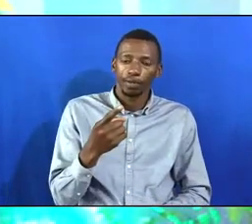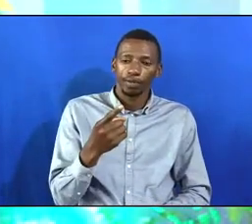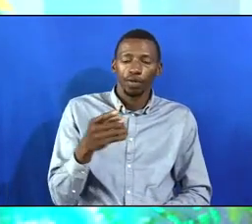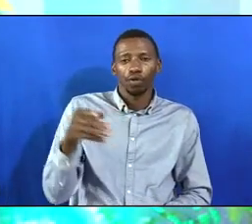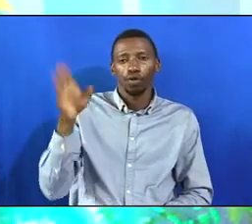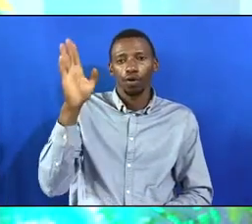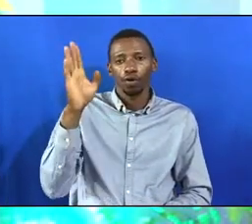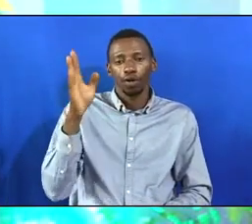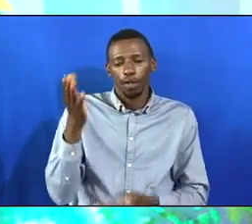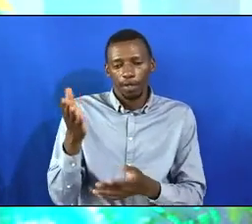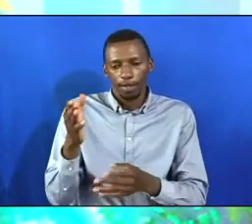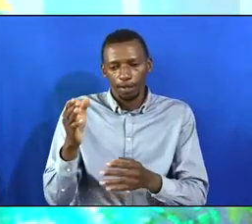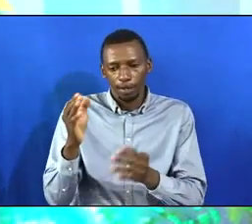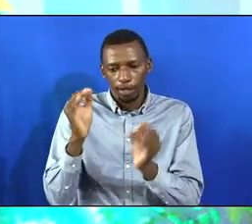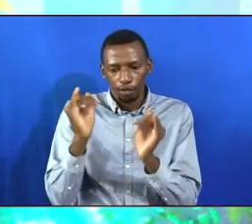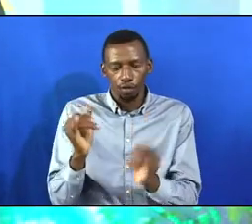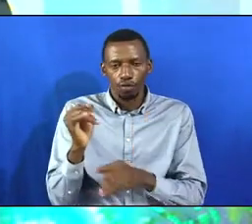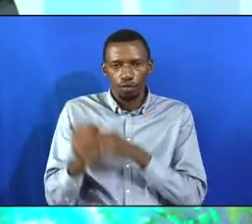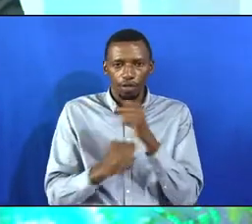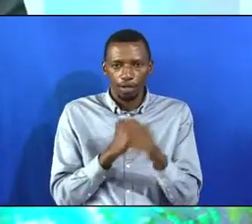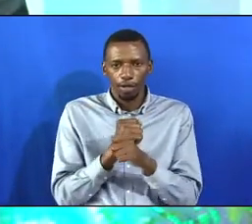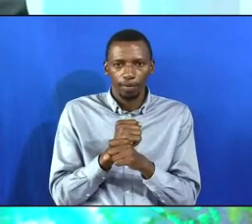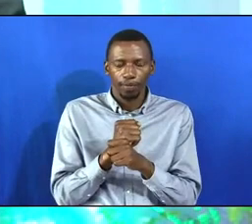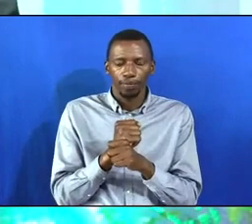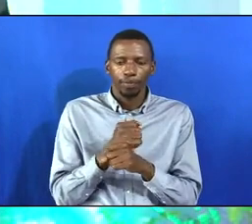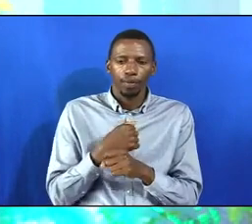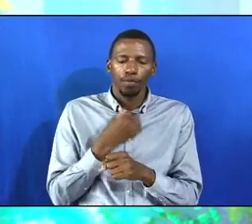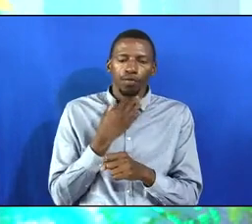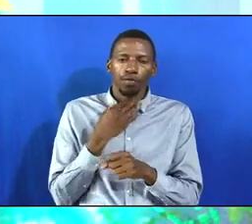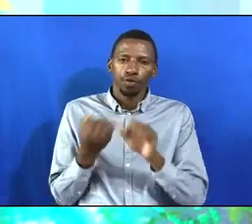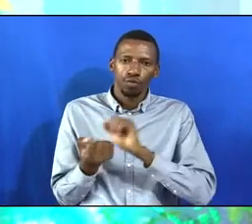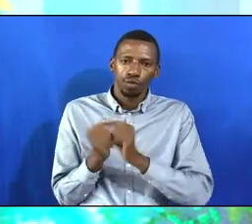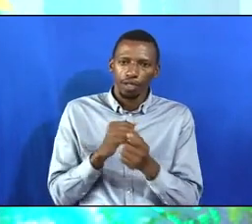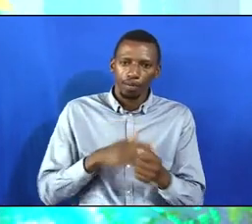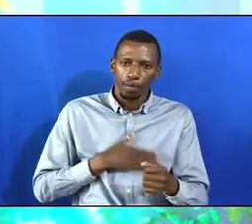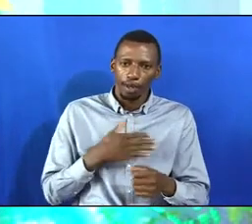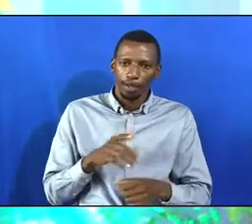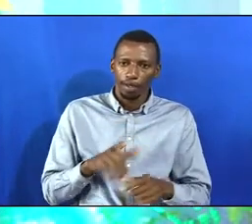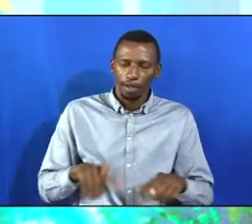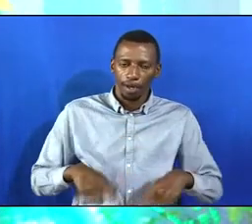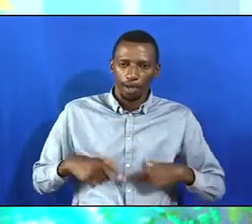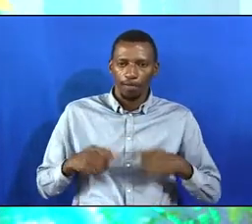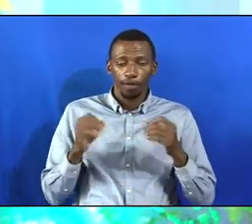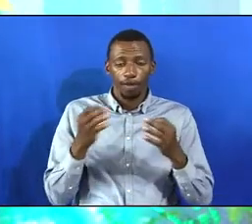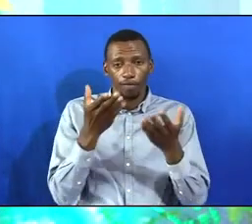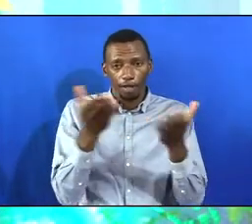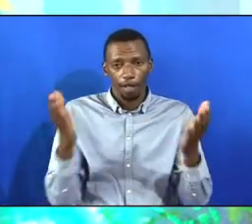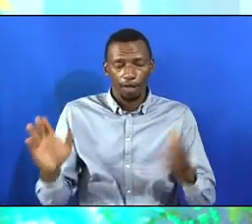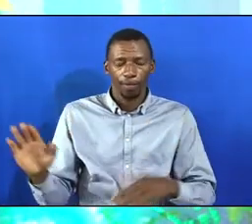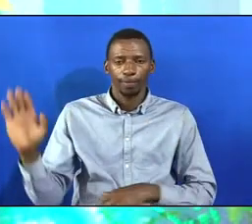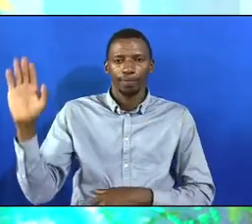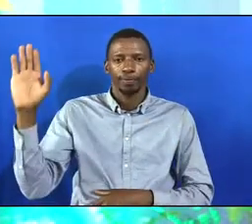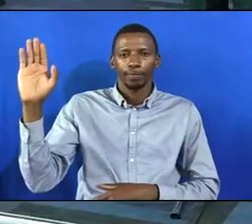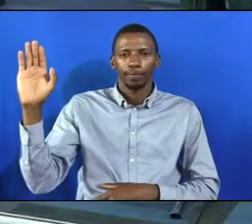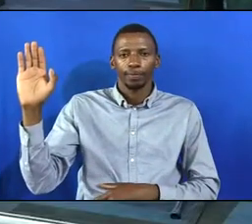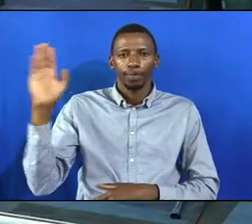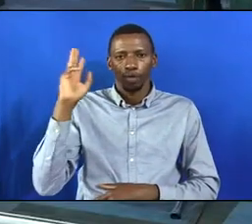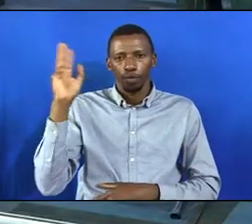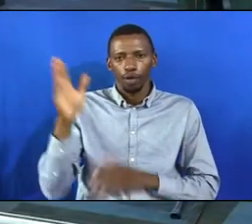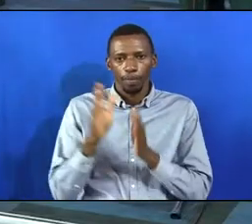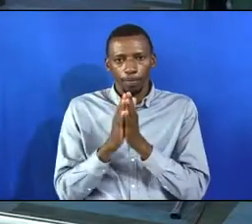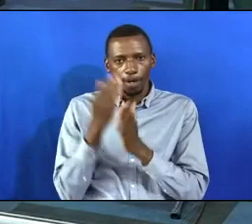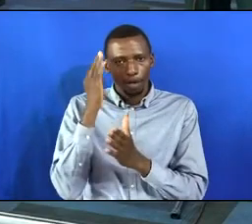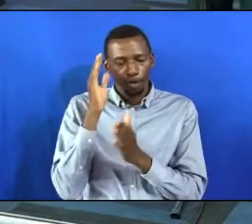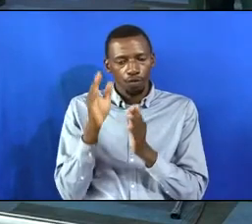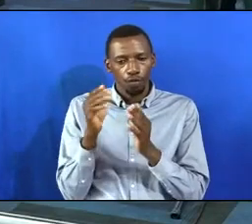going to be mine. You want to turn around your life? If there is such a person, raise up your hand. I will also pray with you.